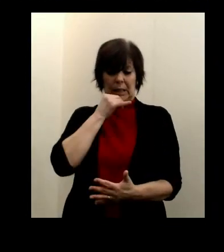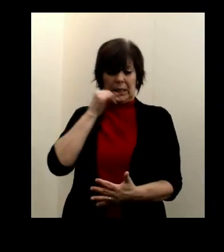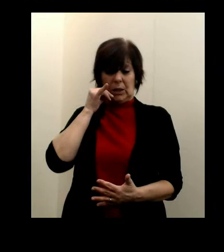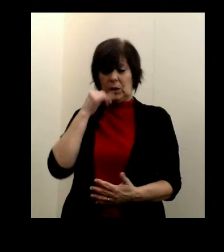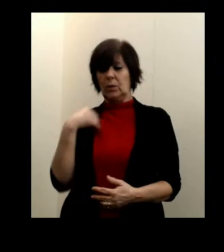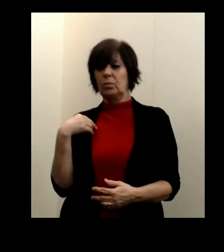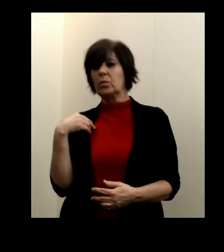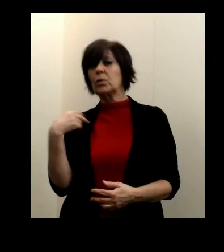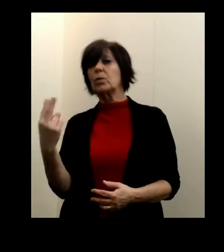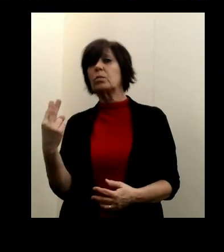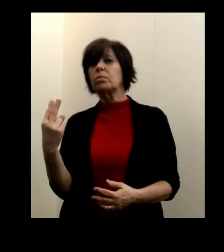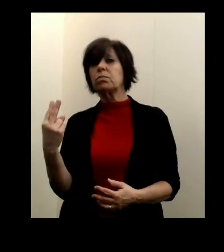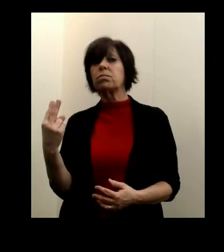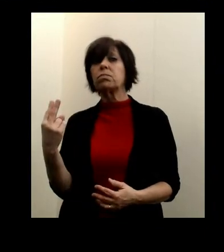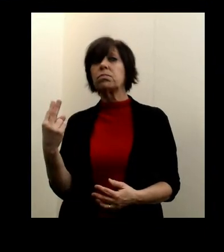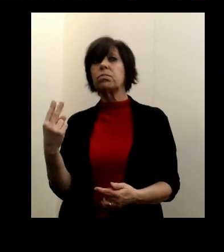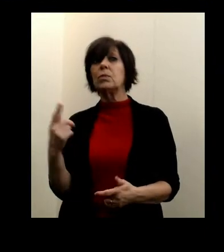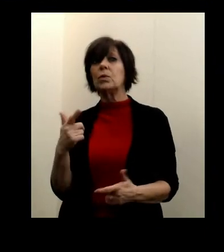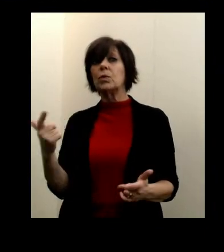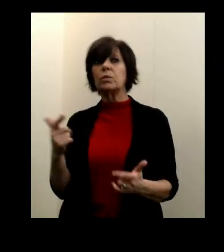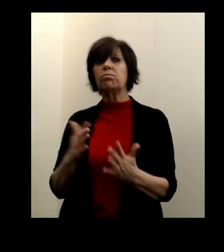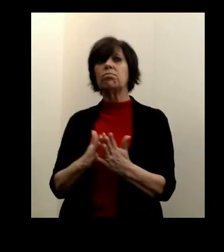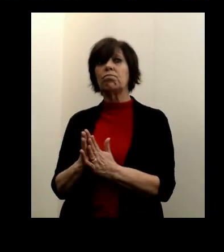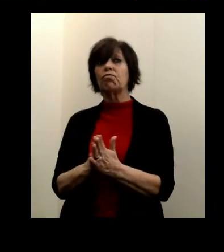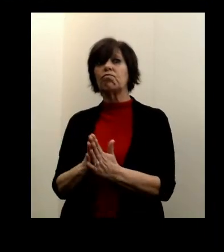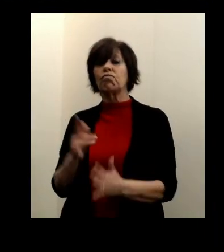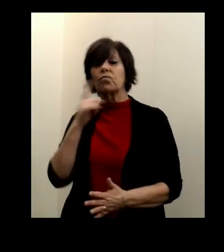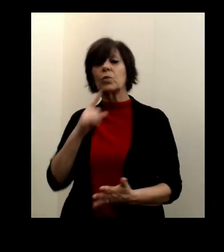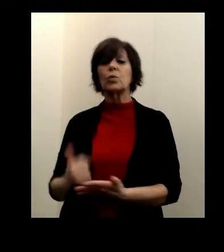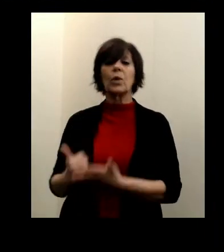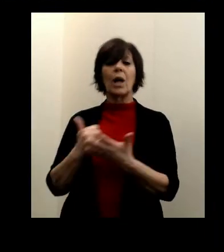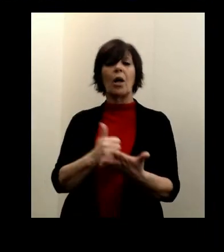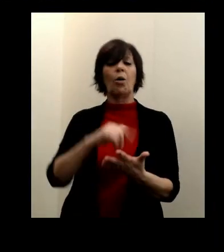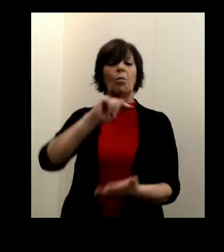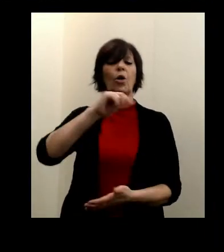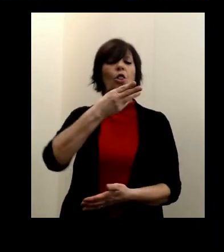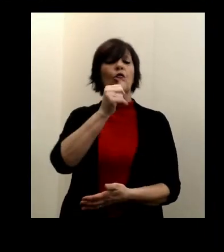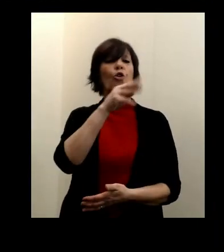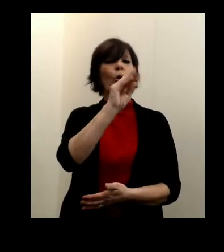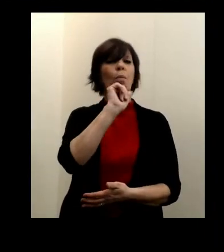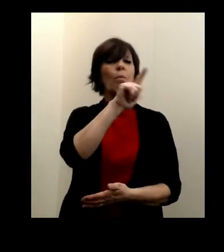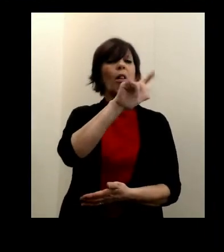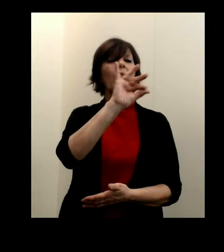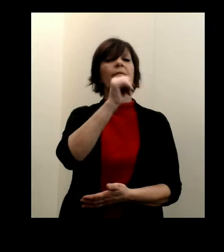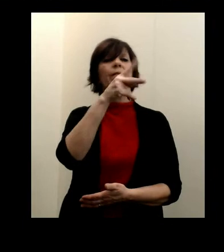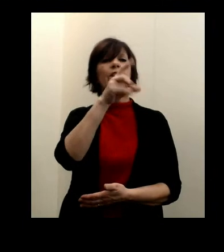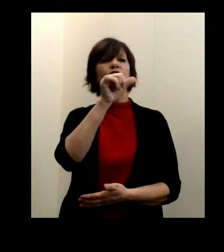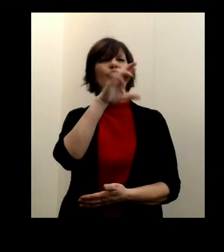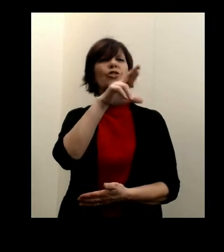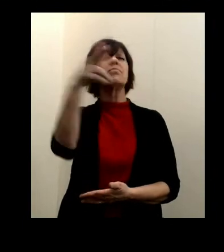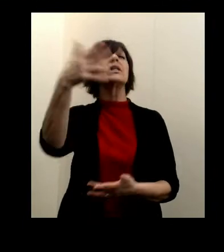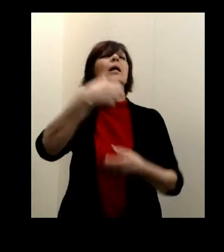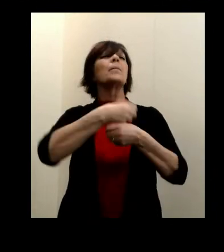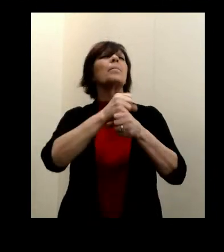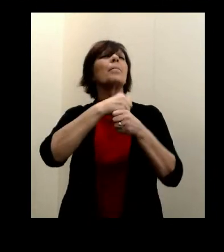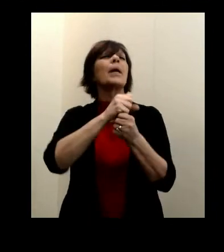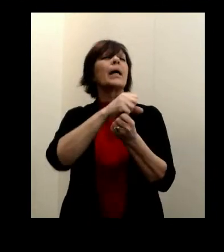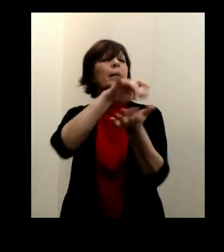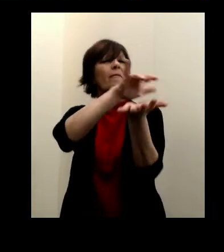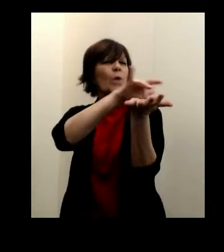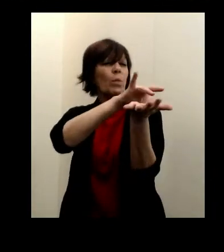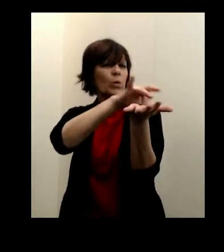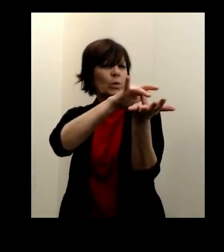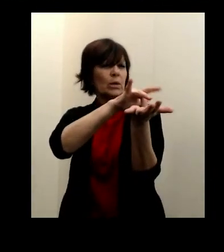major incentives to assist Thermo Fisher, a pharmaceuticals manufacturer on Grand Island, expand